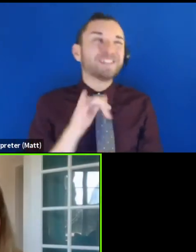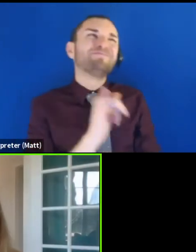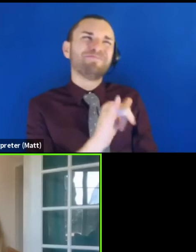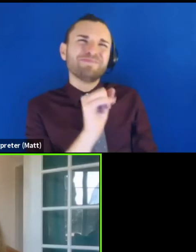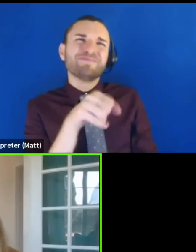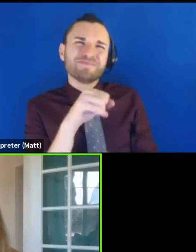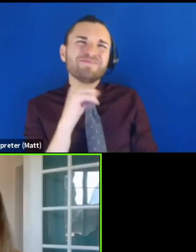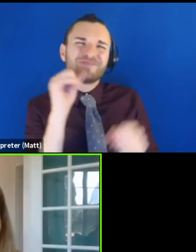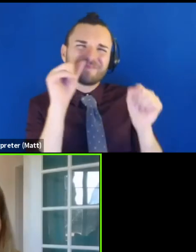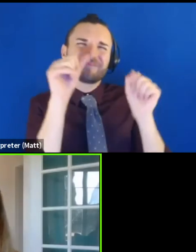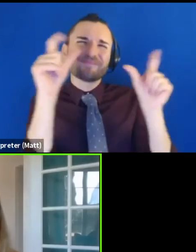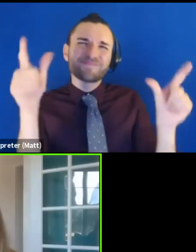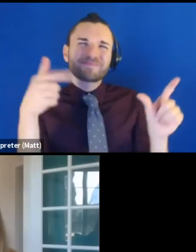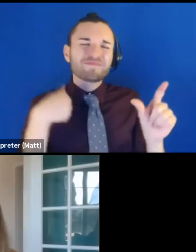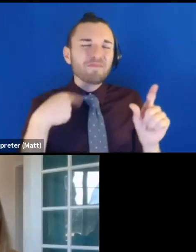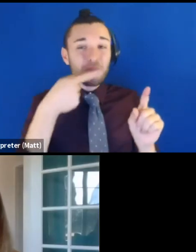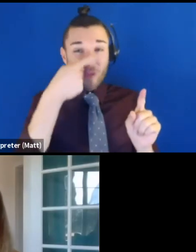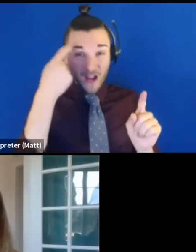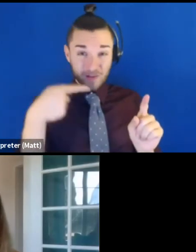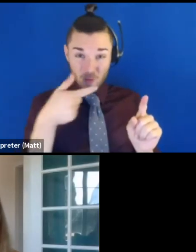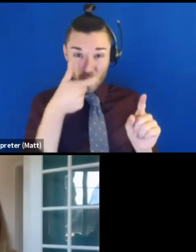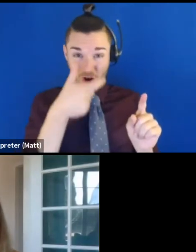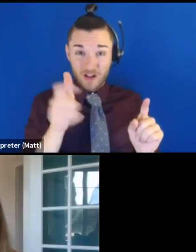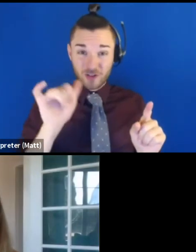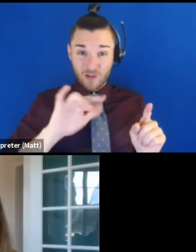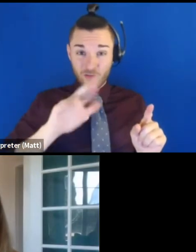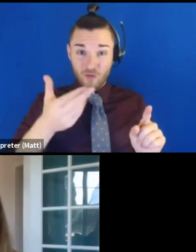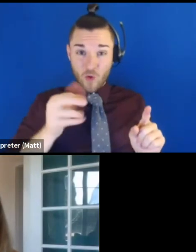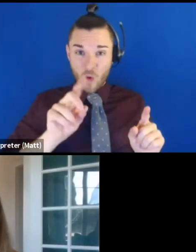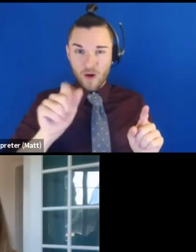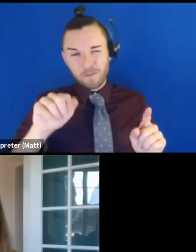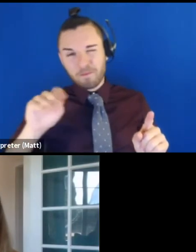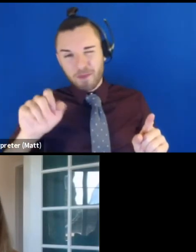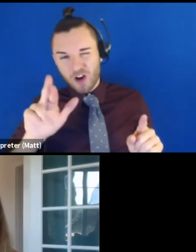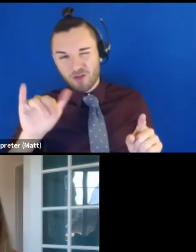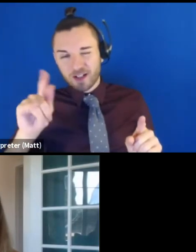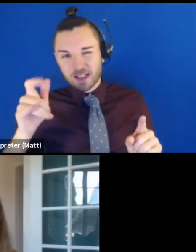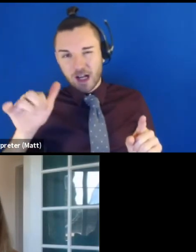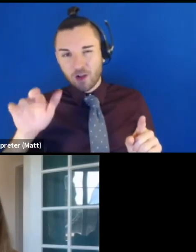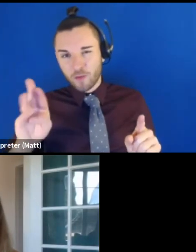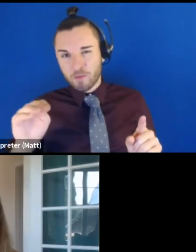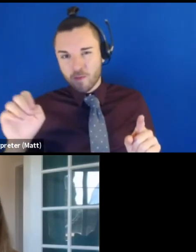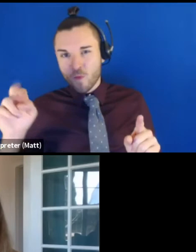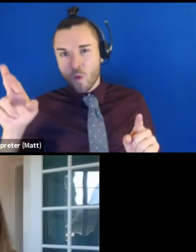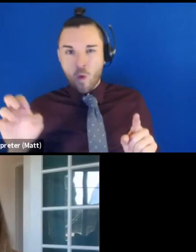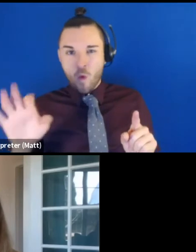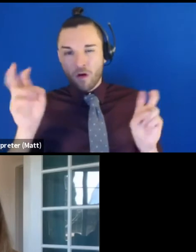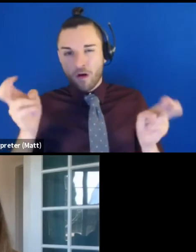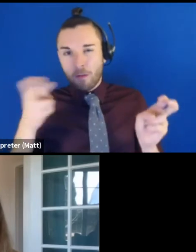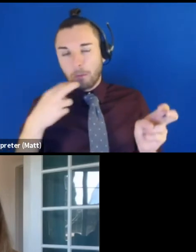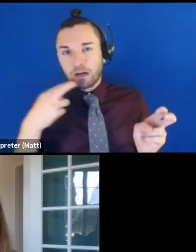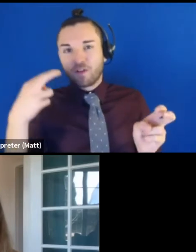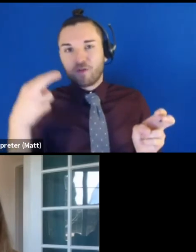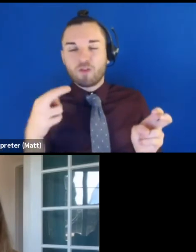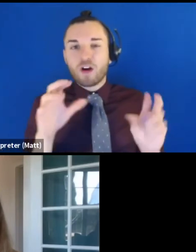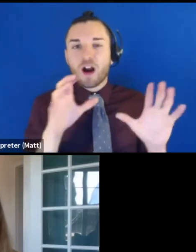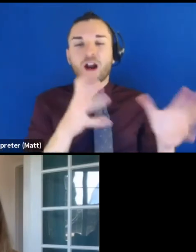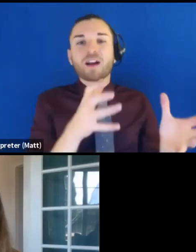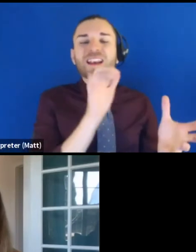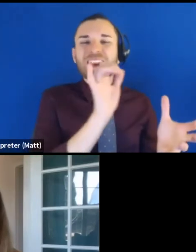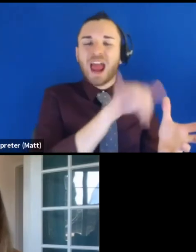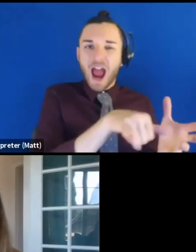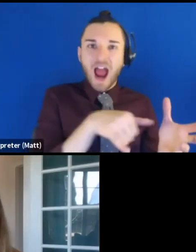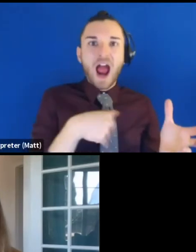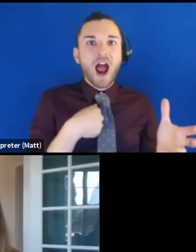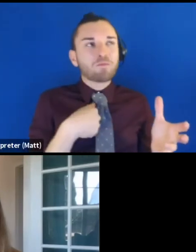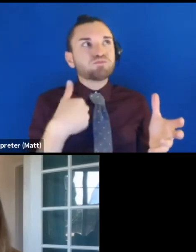a fascinating character. I'm sure you guys all know, like Rhoda, Mary Tyler Moore, Mary's best friend. It's interesting. I wish I'd watched that show more when I was coming up.